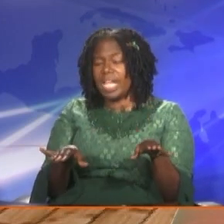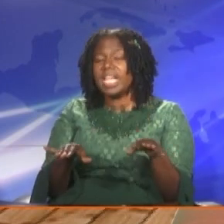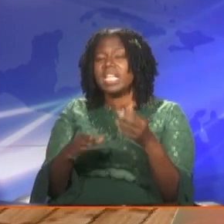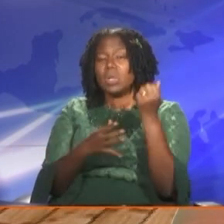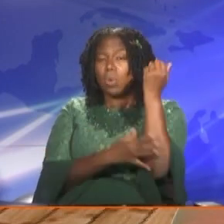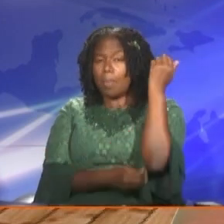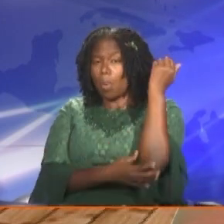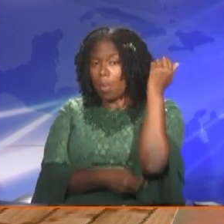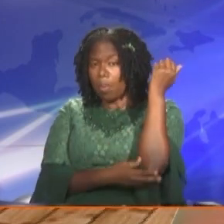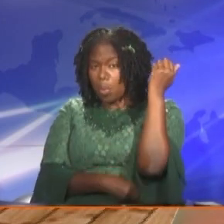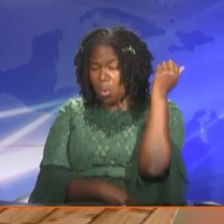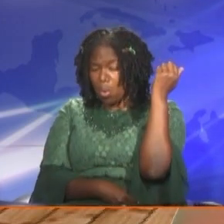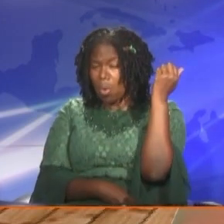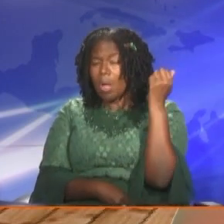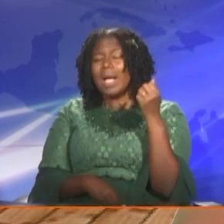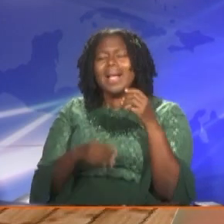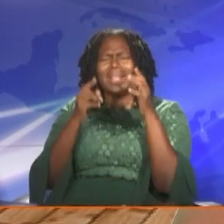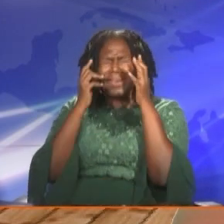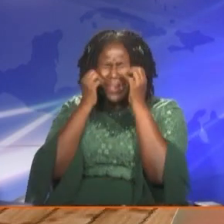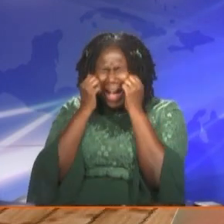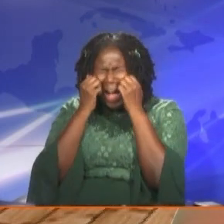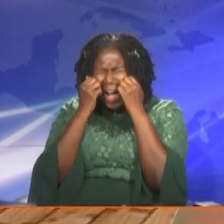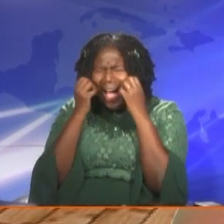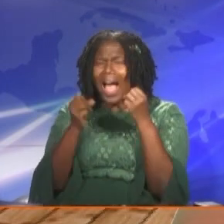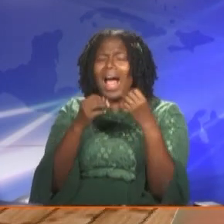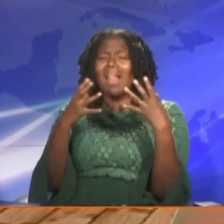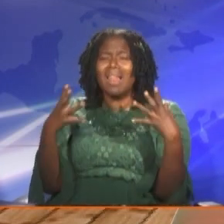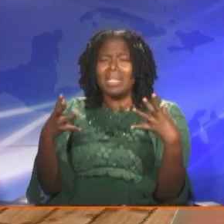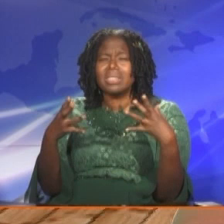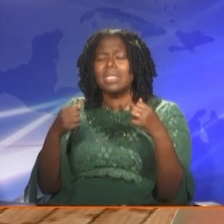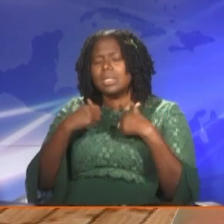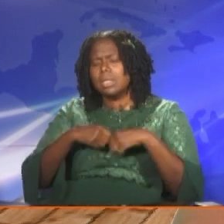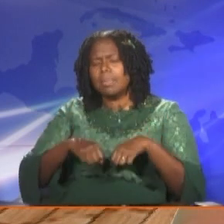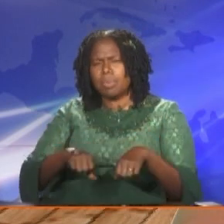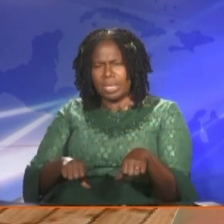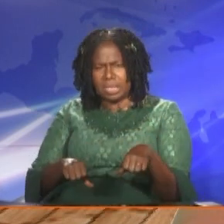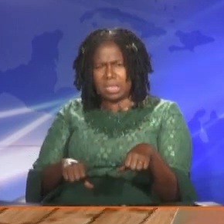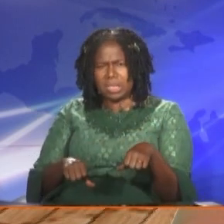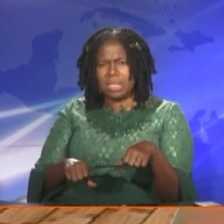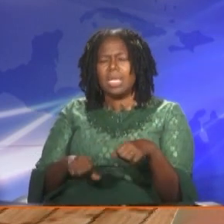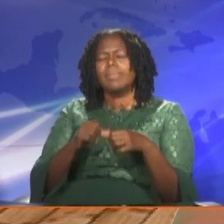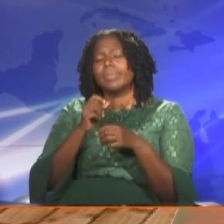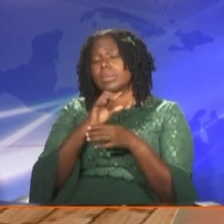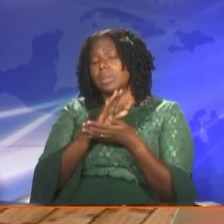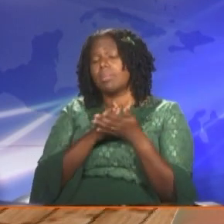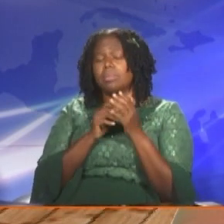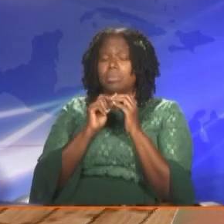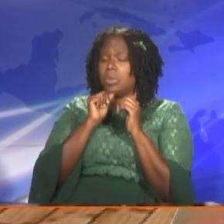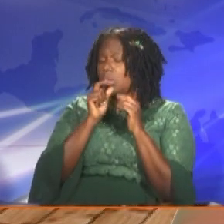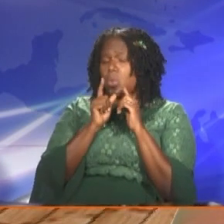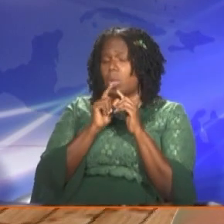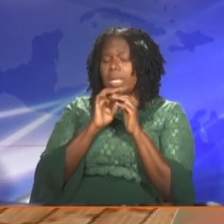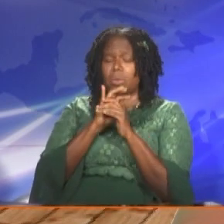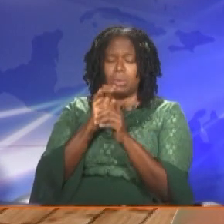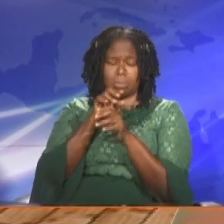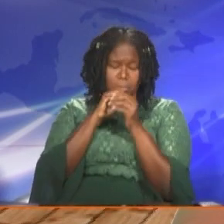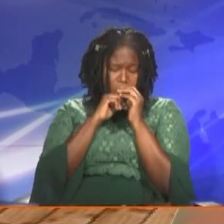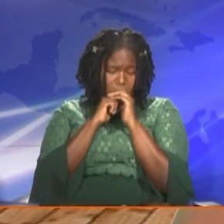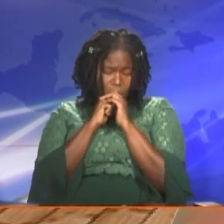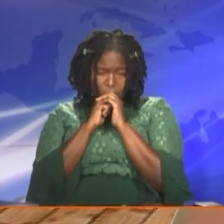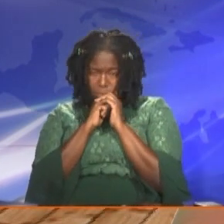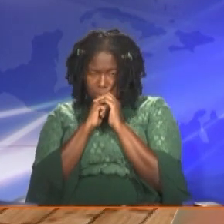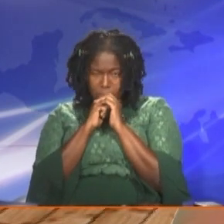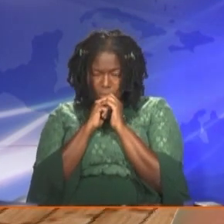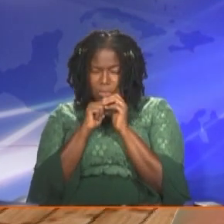a lot, they are depressed, and it's they're withdrawn, and they're so